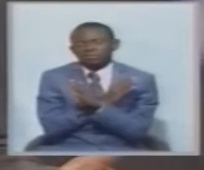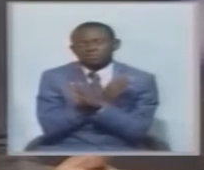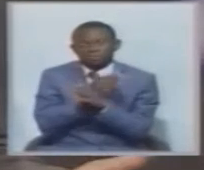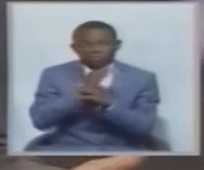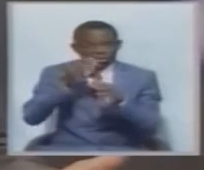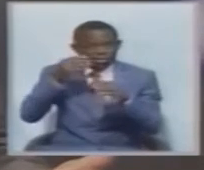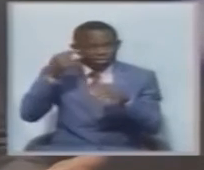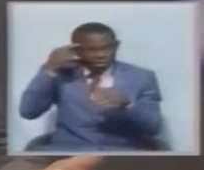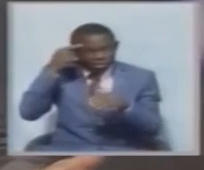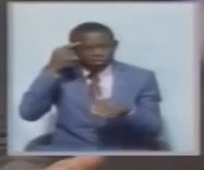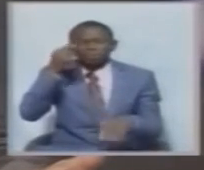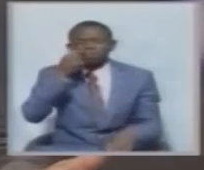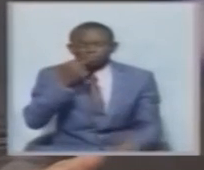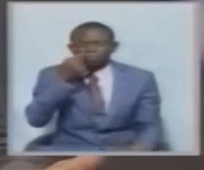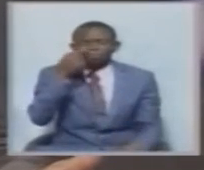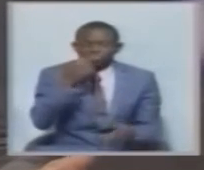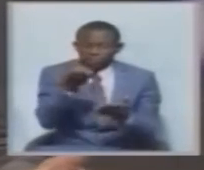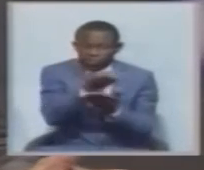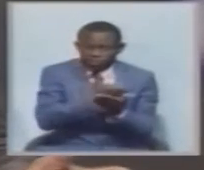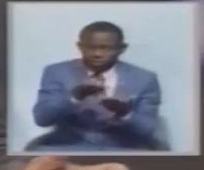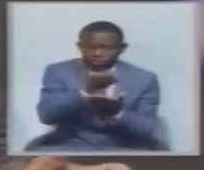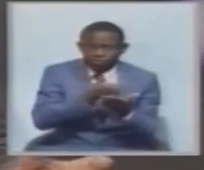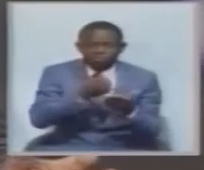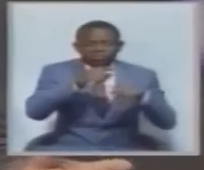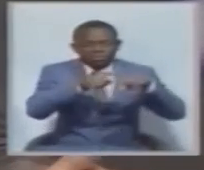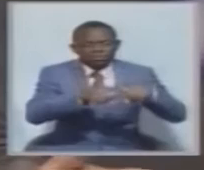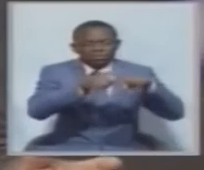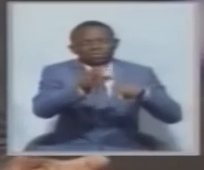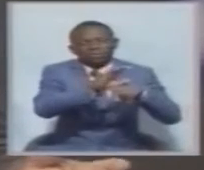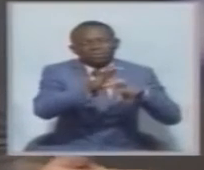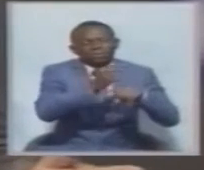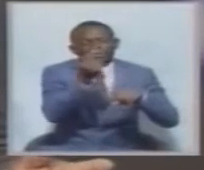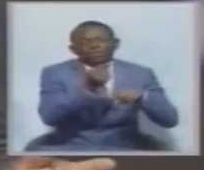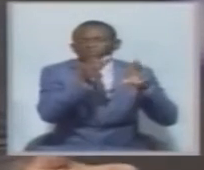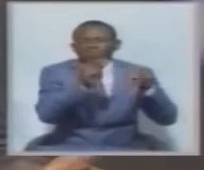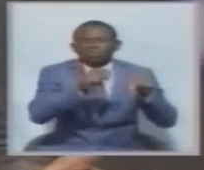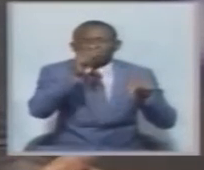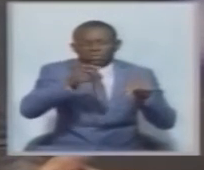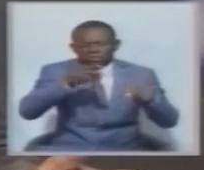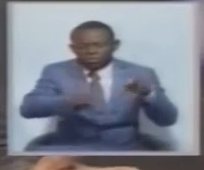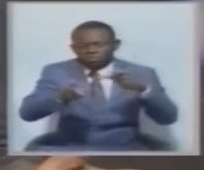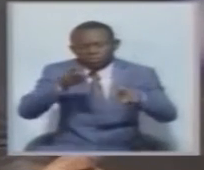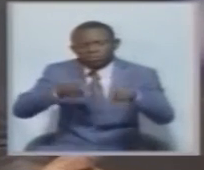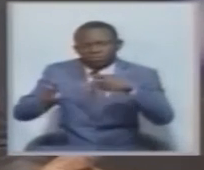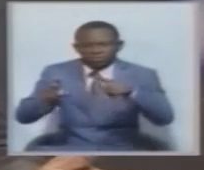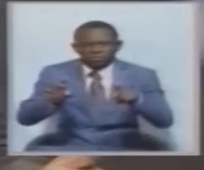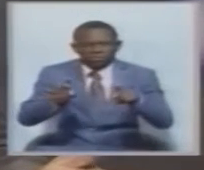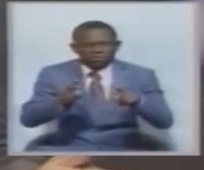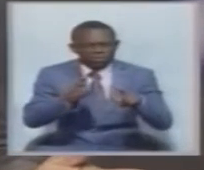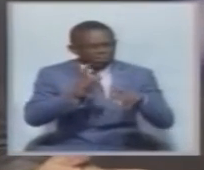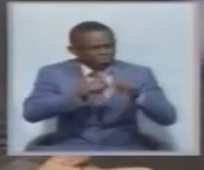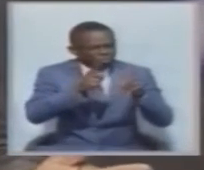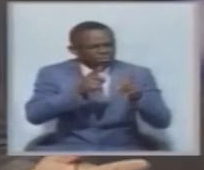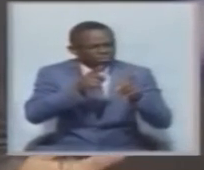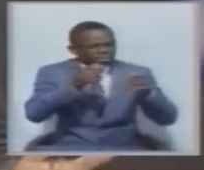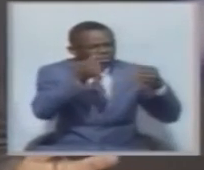economy, stop depending on metals. Is that a good balance? 47 for transport?